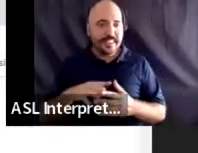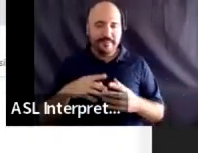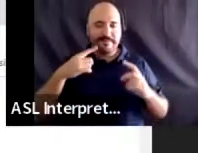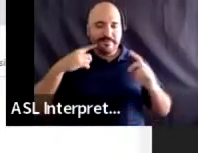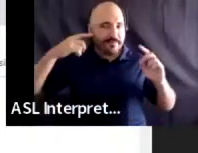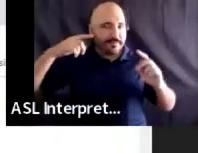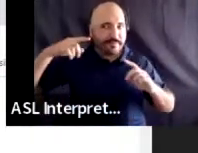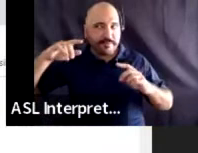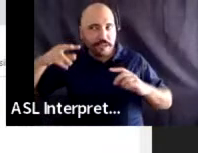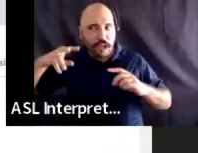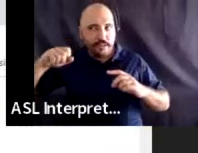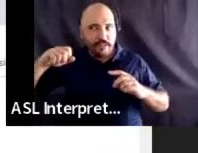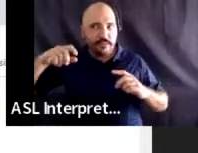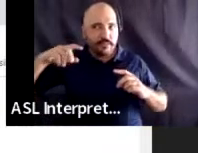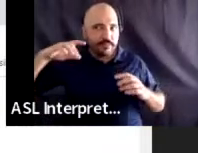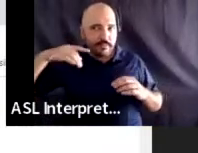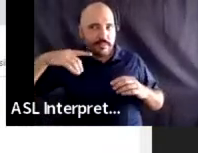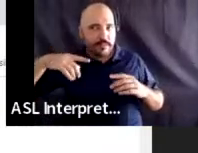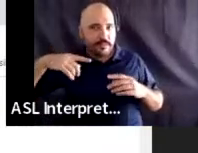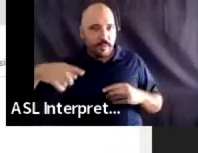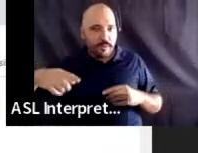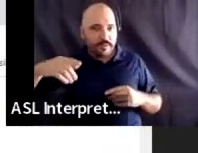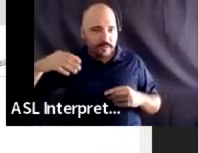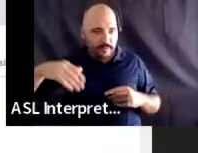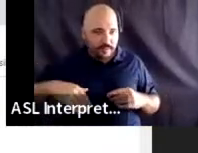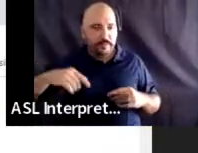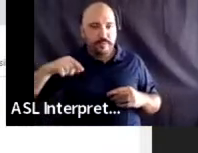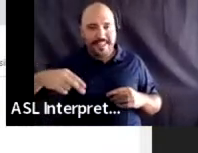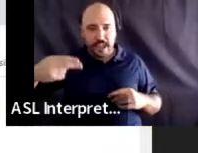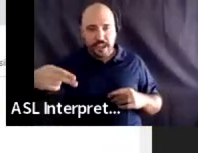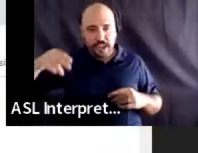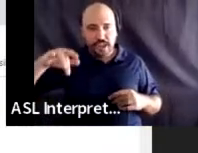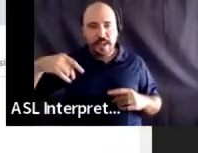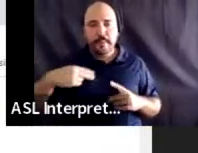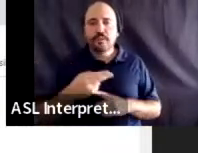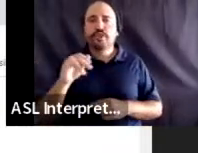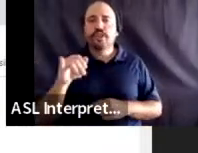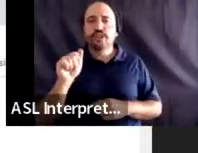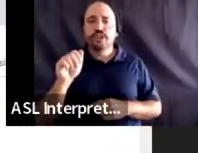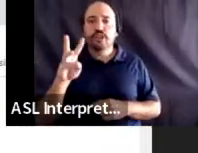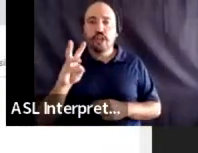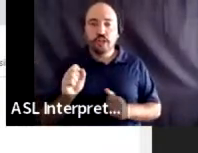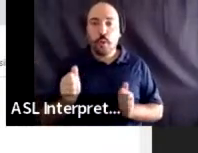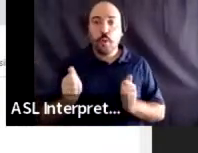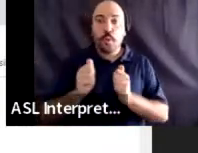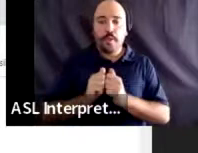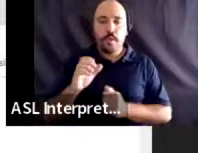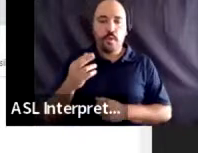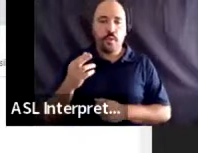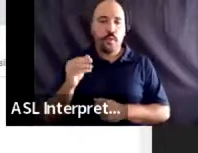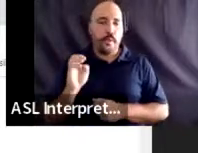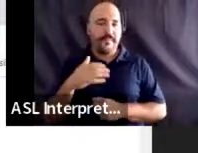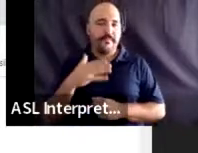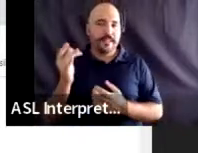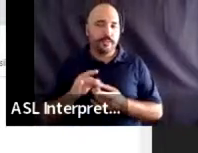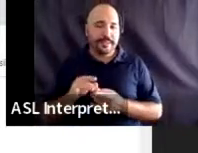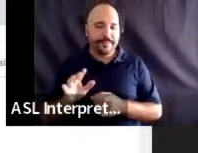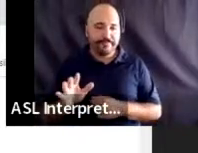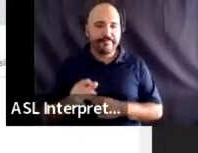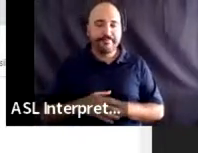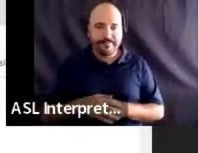Right. I've just pressed H. And I forgot to say I'm using JAWS with Chrome. So those are heading 2s. Now